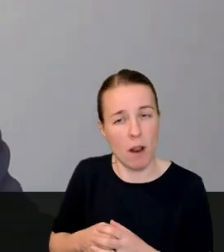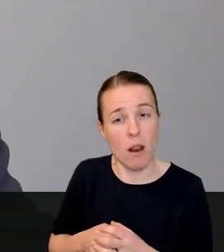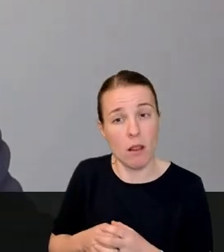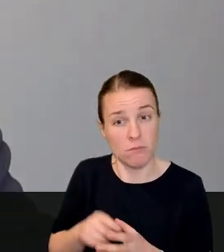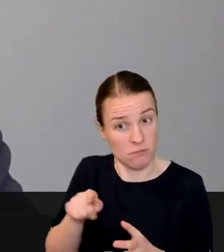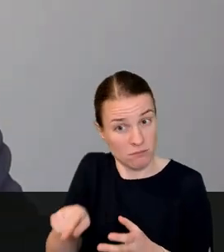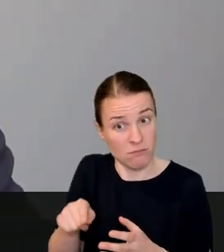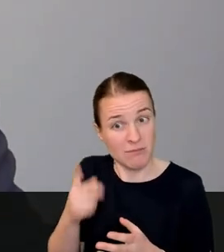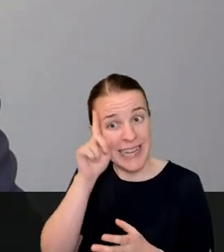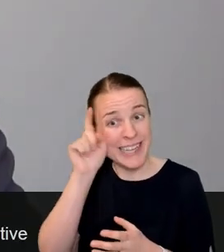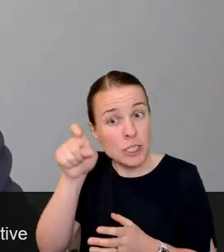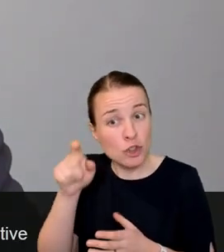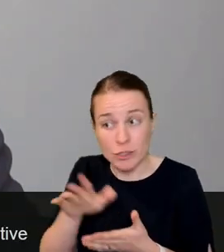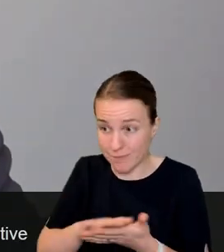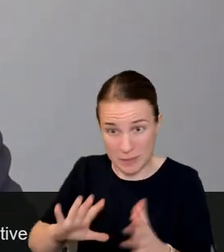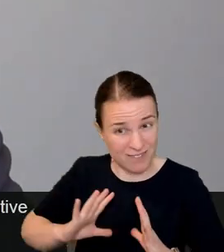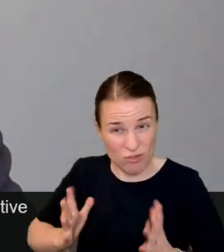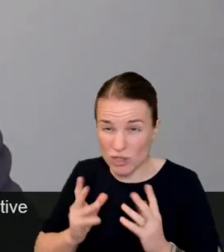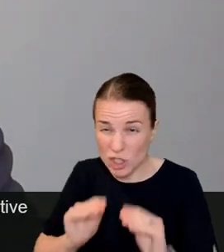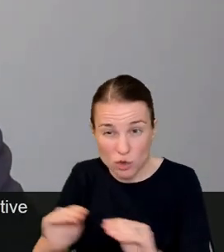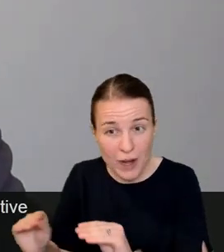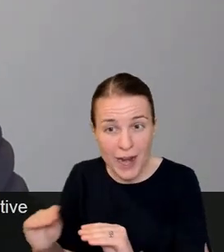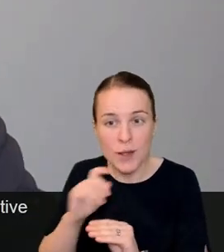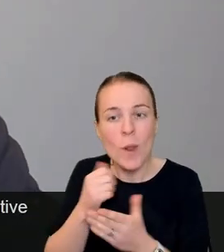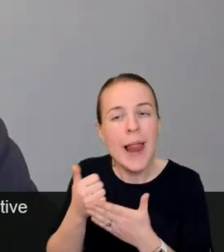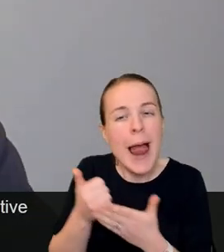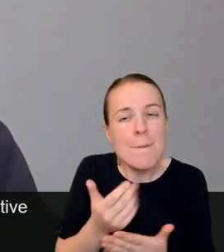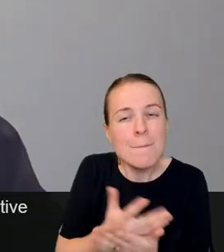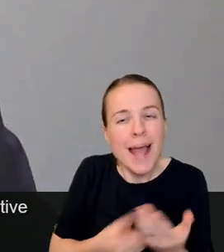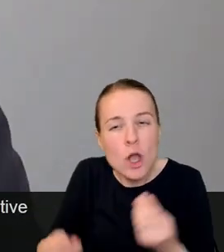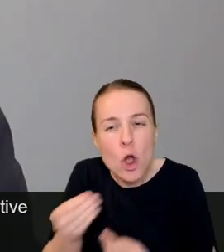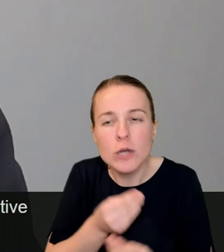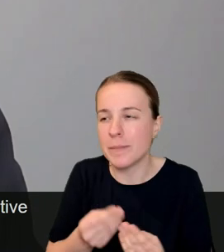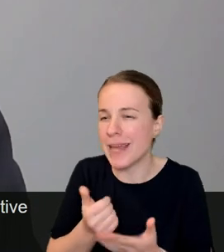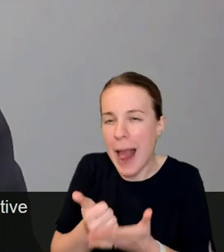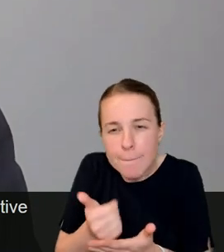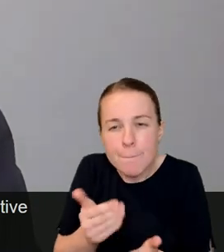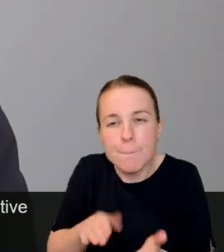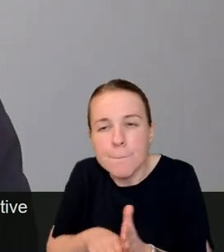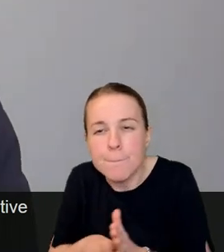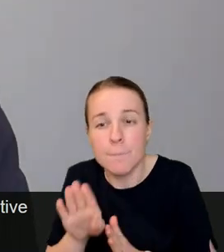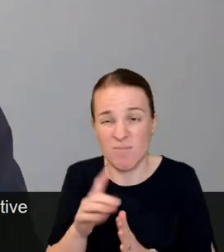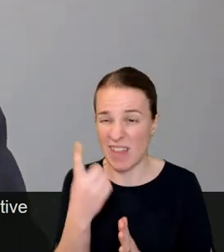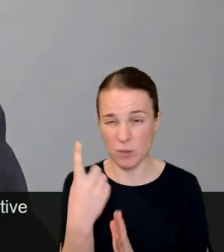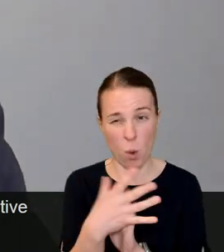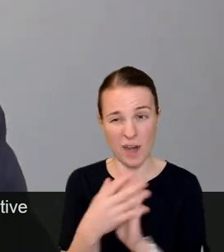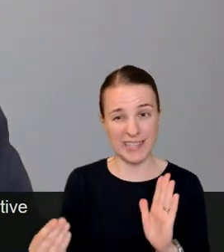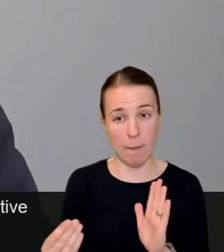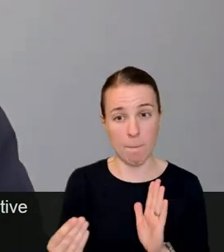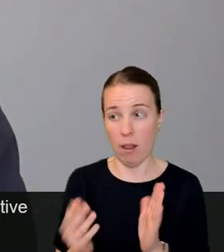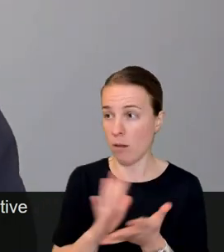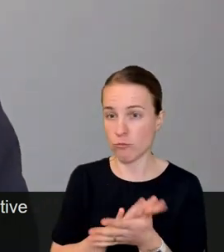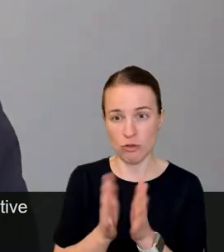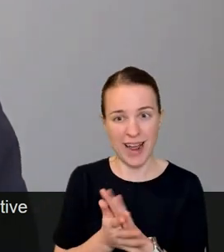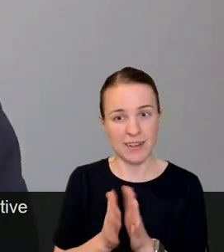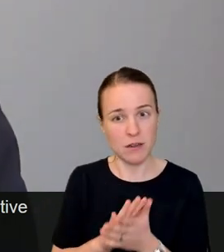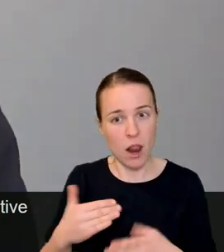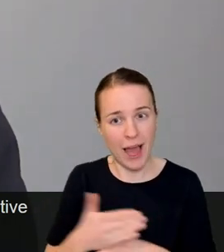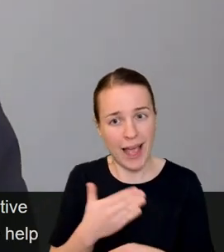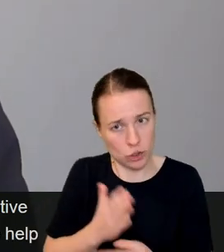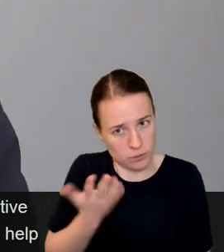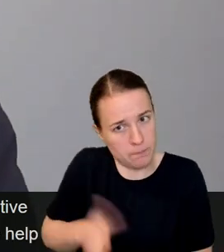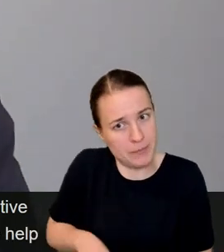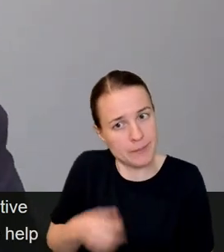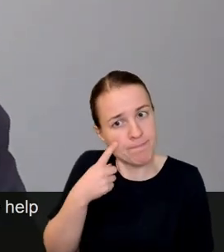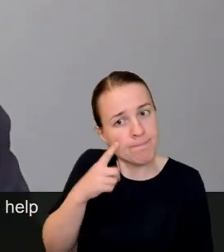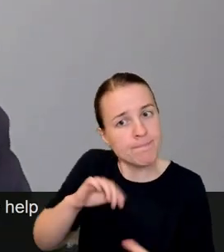business and aid our economy, is just one example of the concrete action we're taking to help Londoners with the cost of